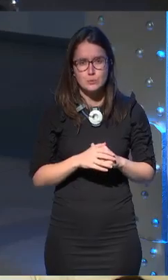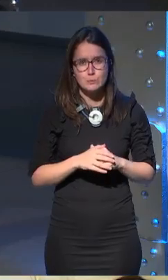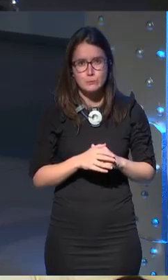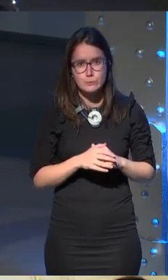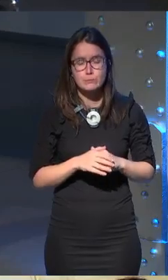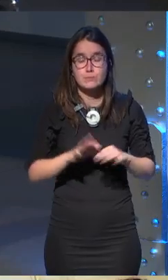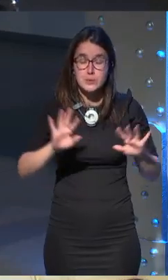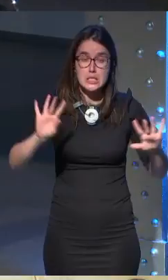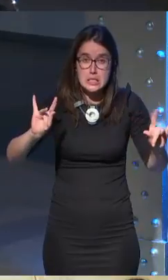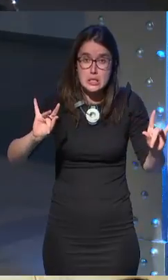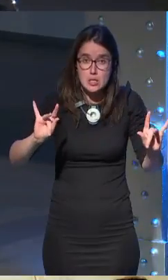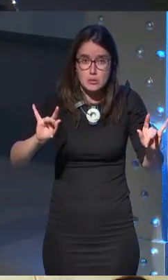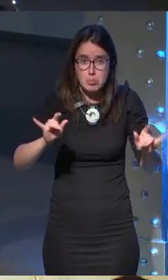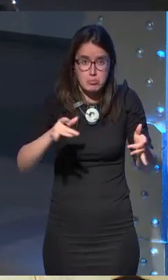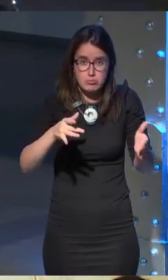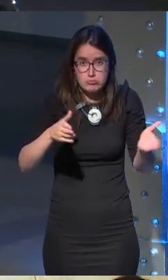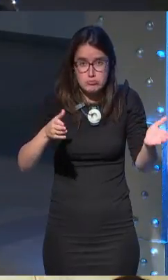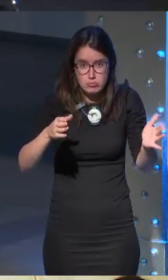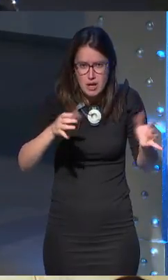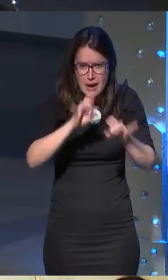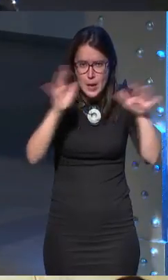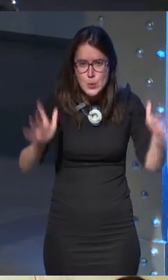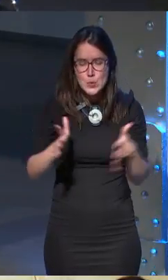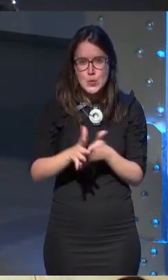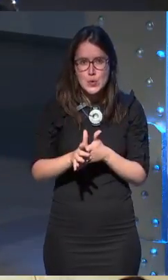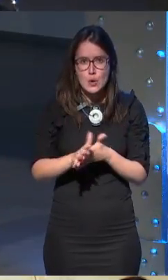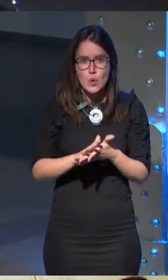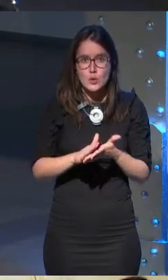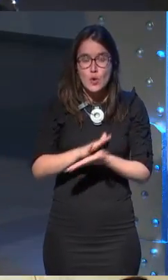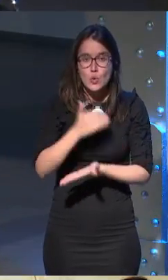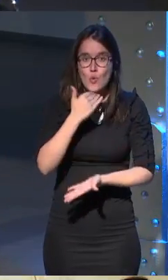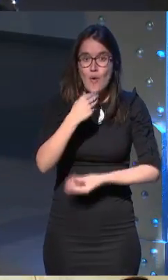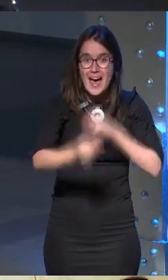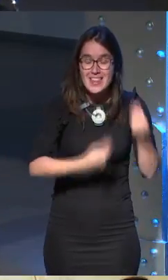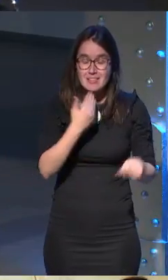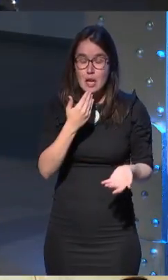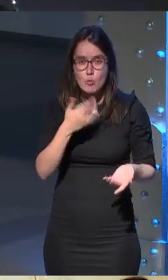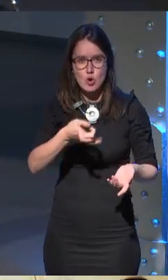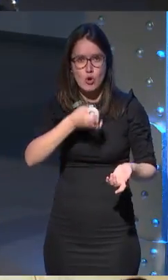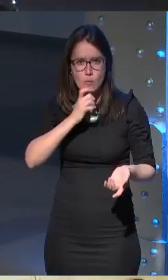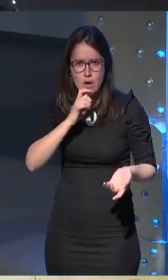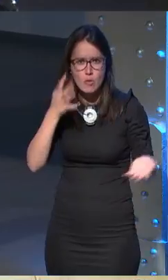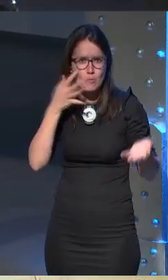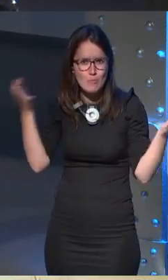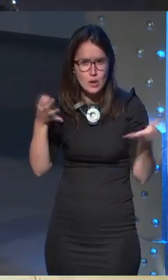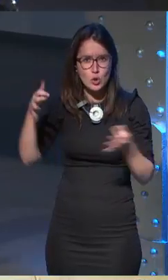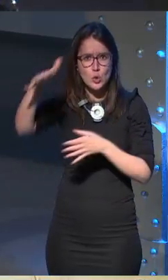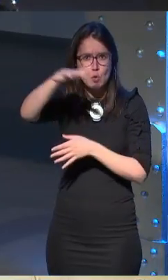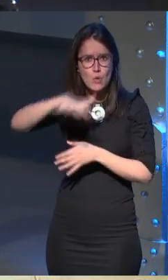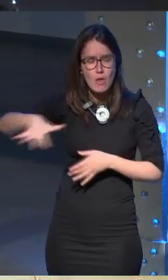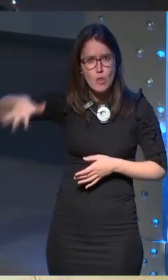Yeah, you definitely, you know, doing something that's very complicated, something very risky in a very enclosed environment for long periods of